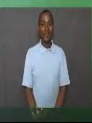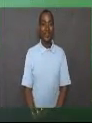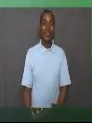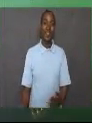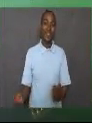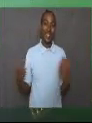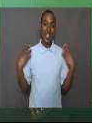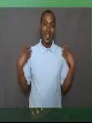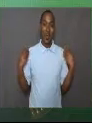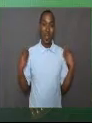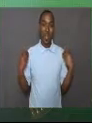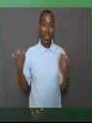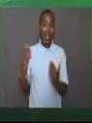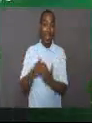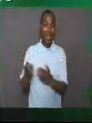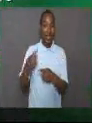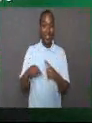Welcome back, students.